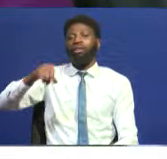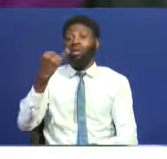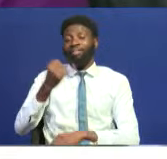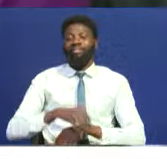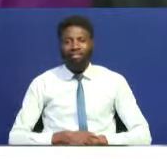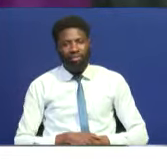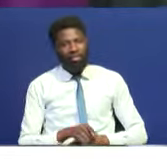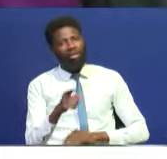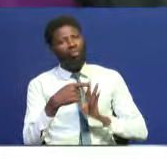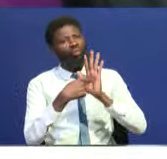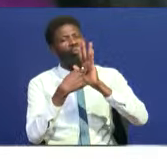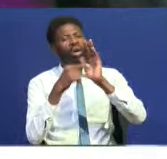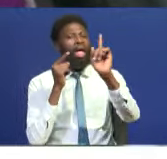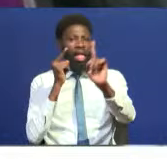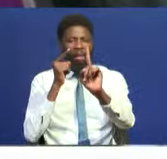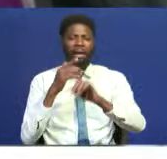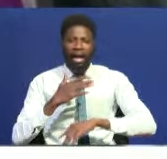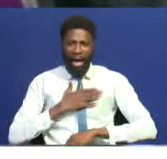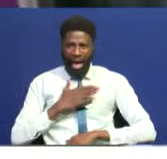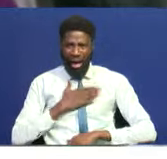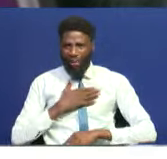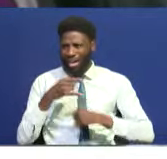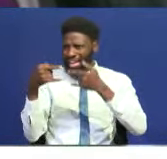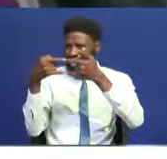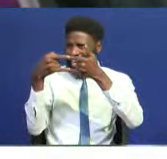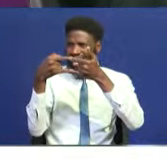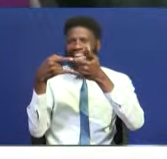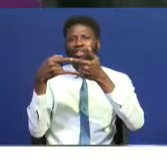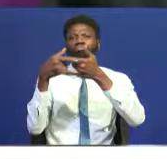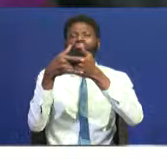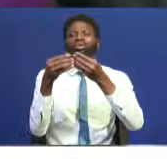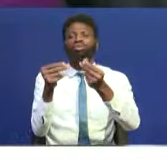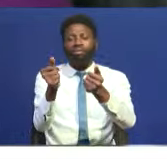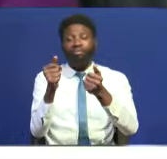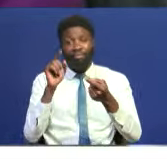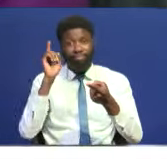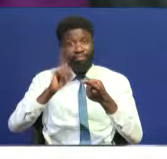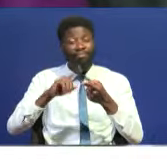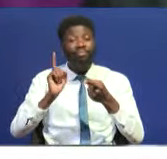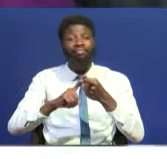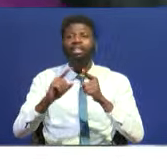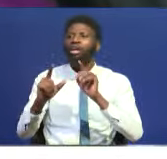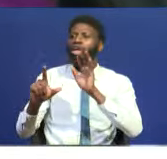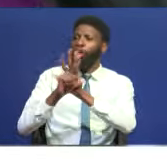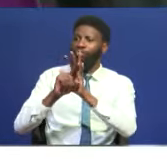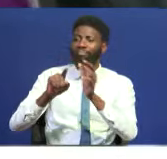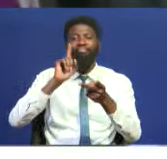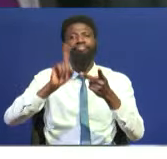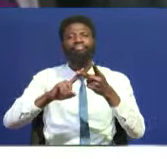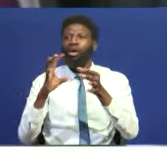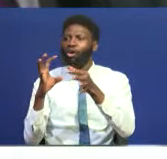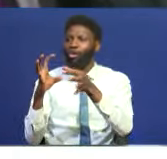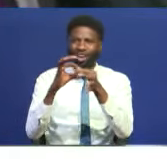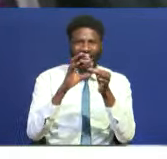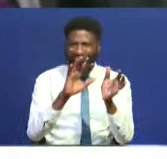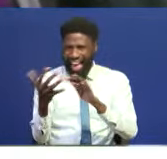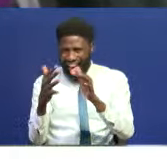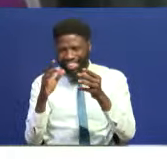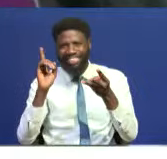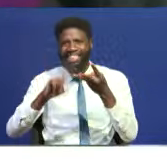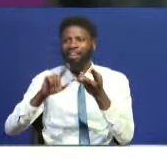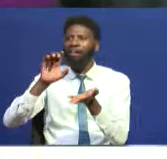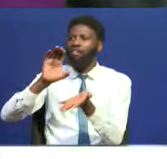social protection, including fragmented legislation, coordination issues, and funding